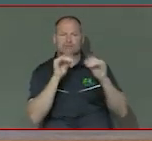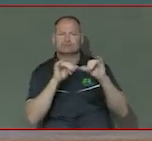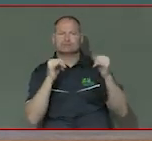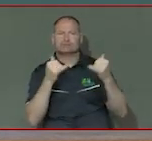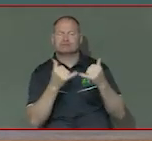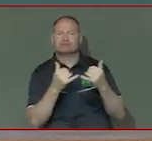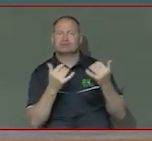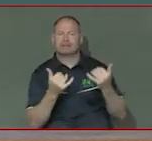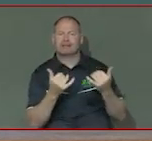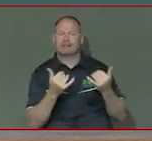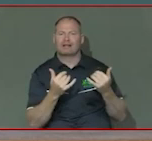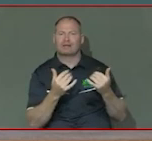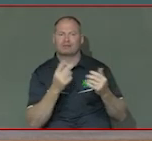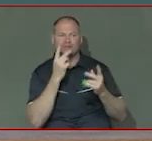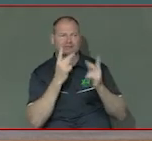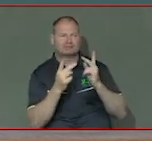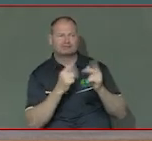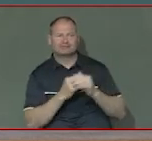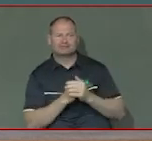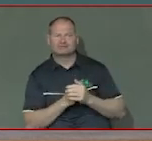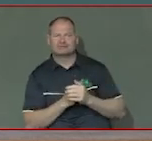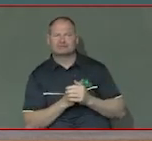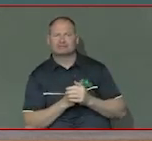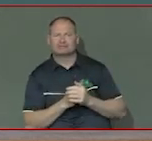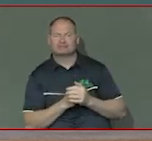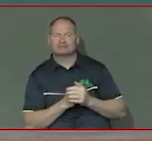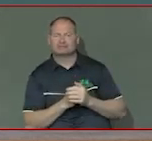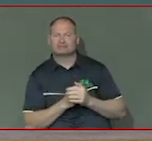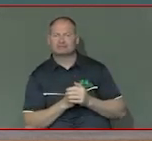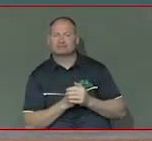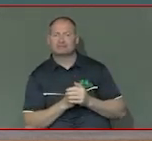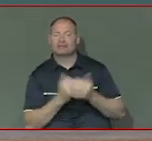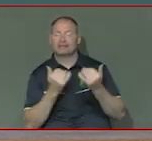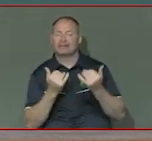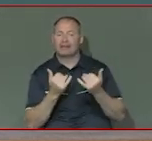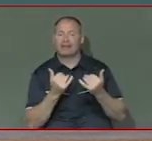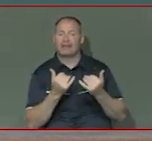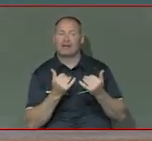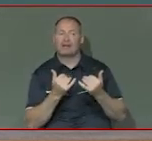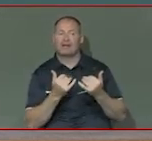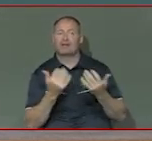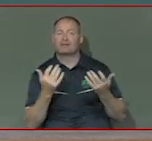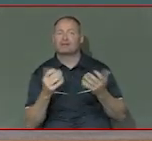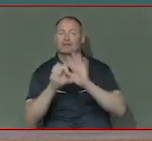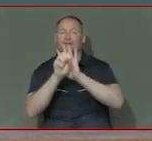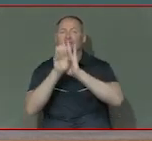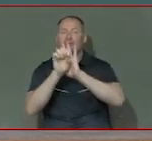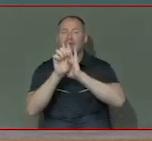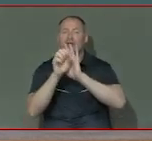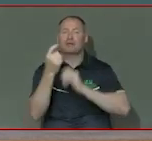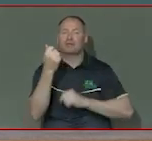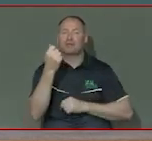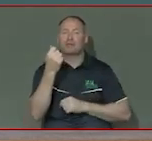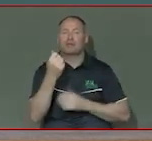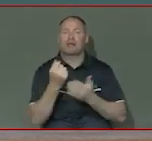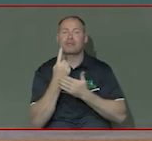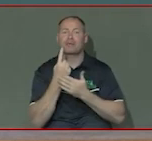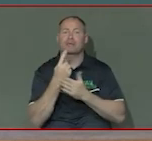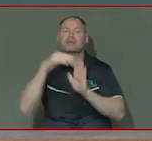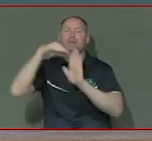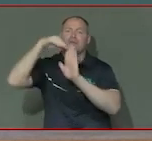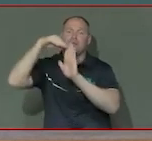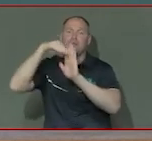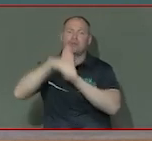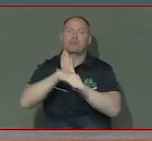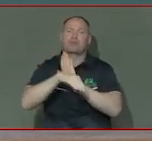It's all over the newspaper. It's nearly like Steinhoff. So what will happen to that market price? It will drop, because what will happen